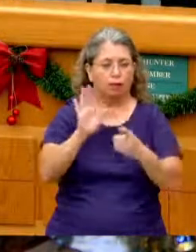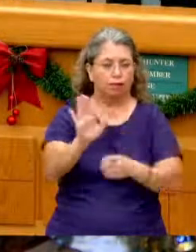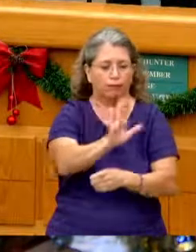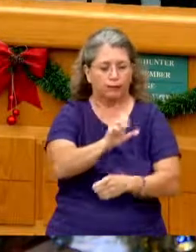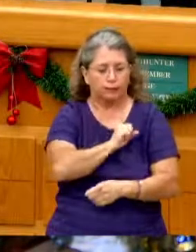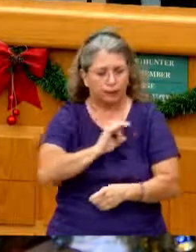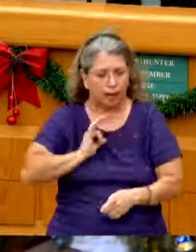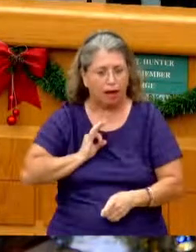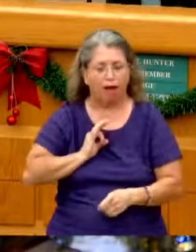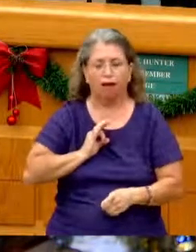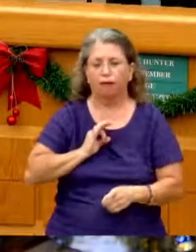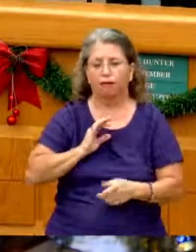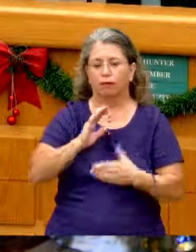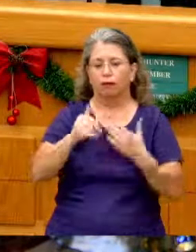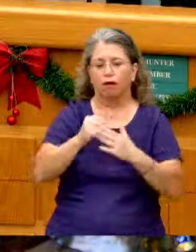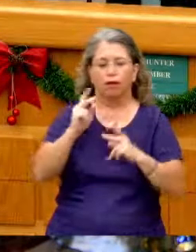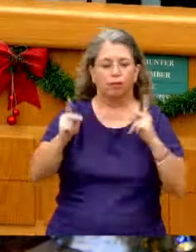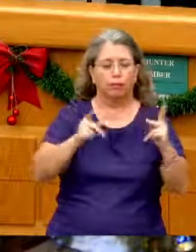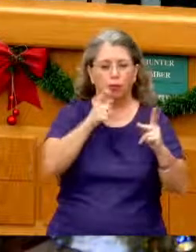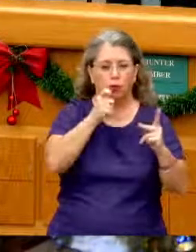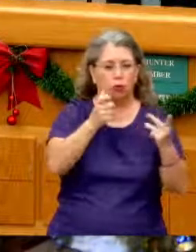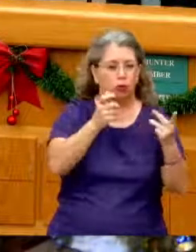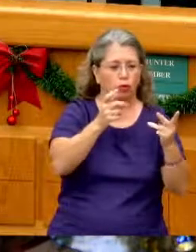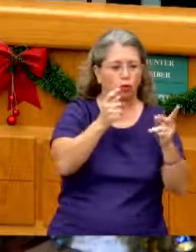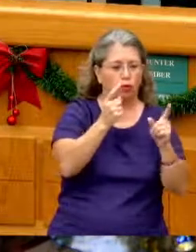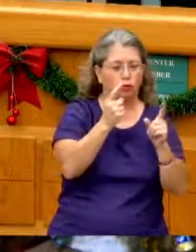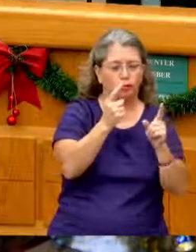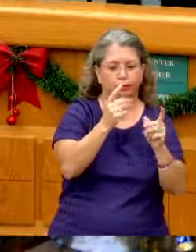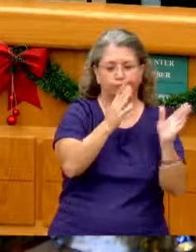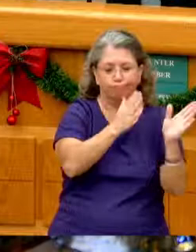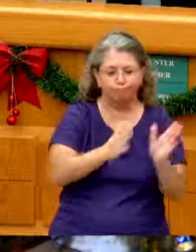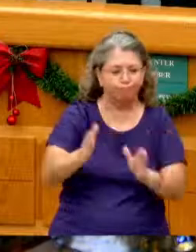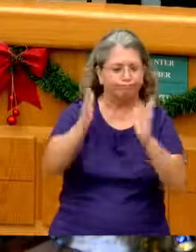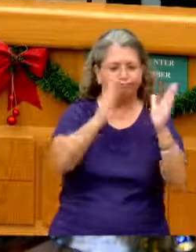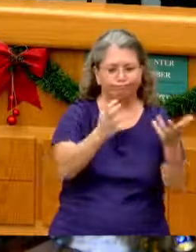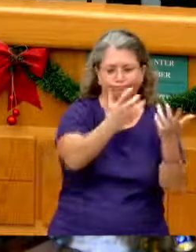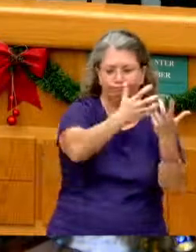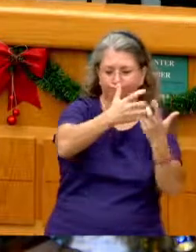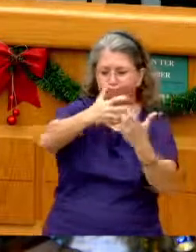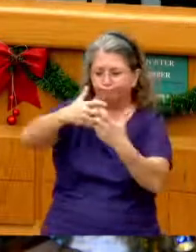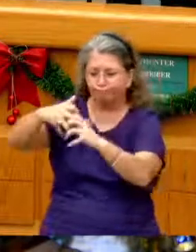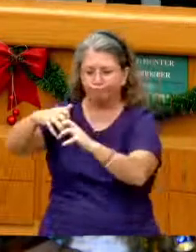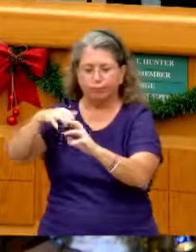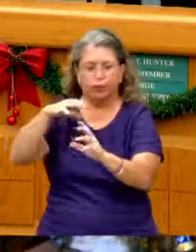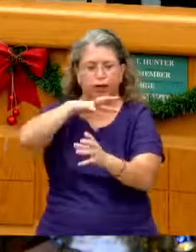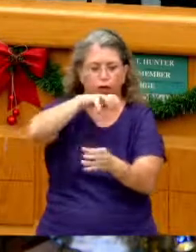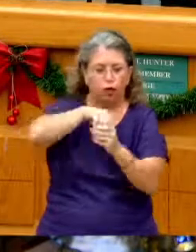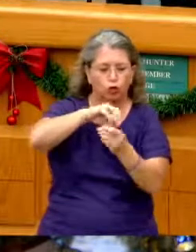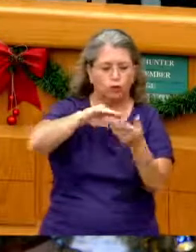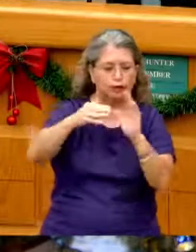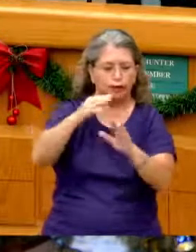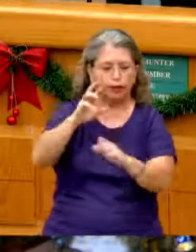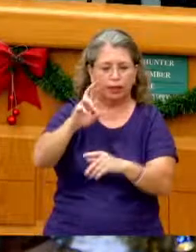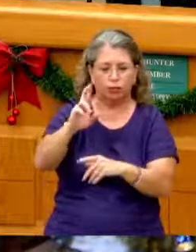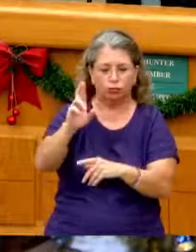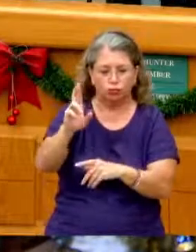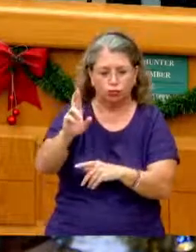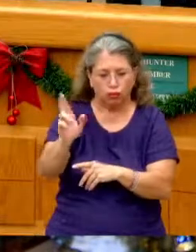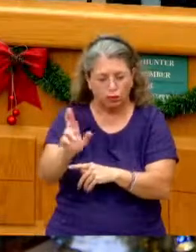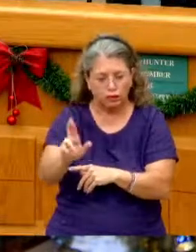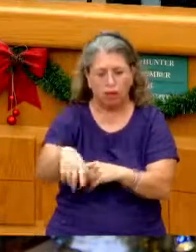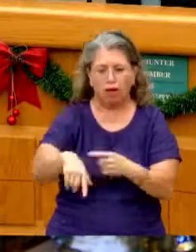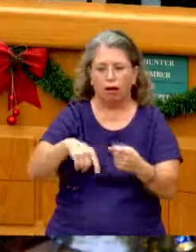the folks from logistics, from the city of Robstown and all of their emergency management team, to the city of